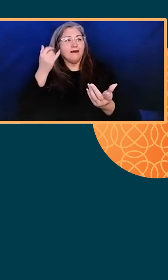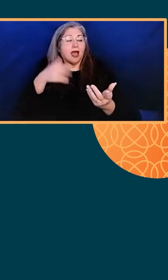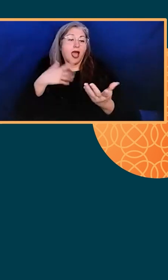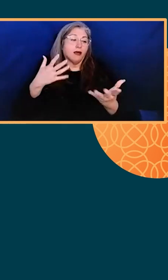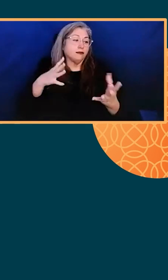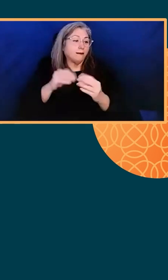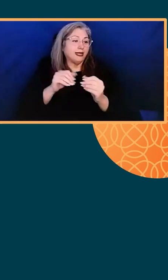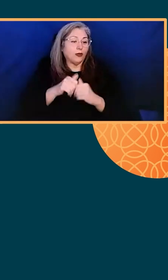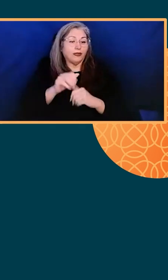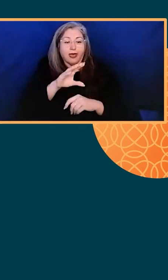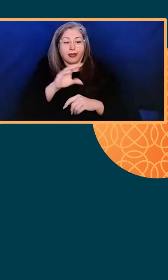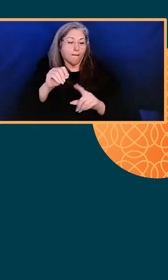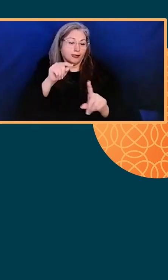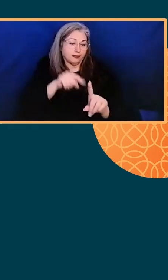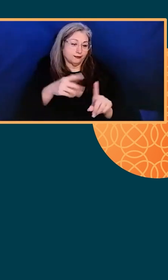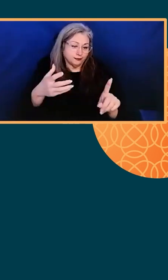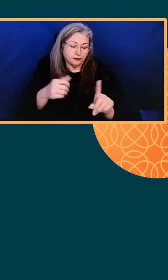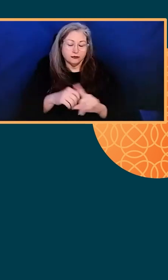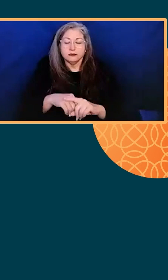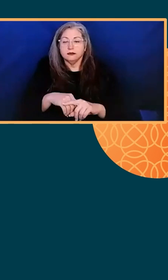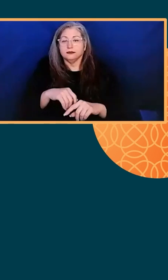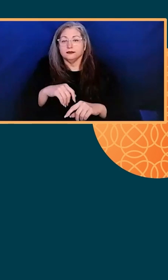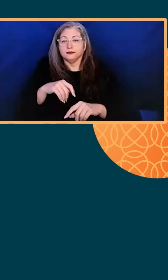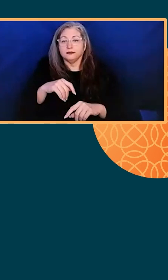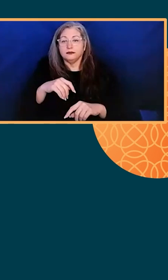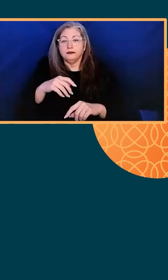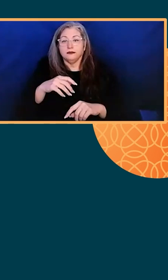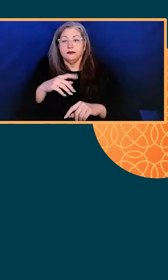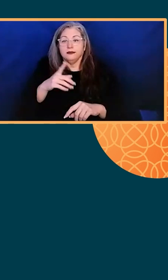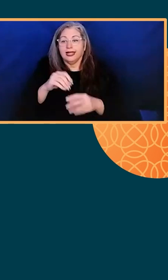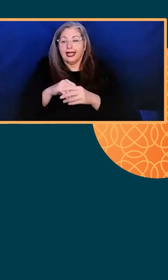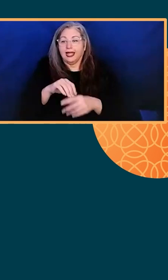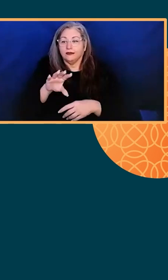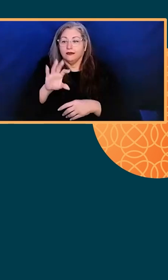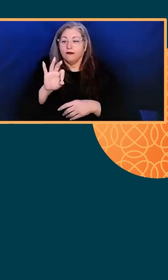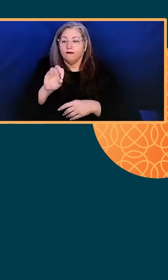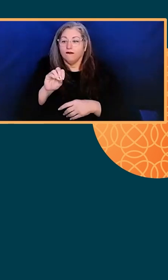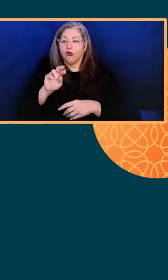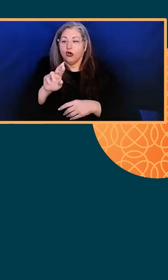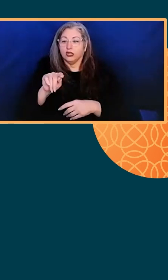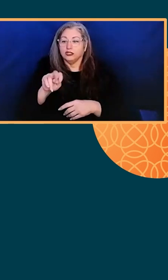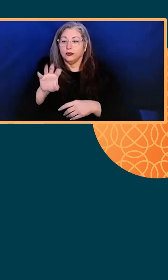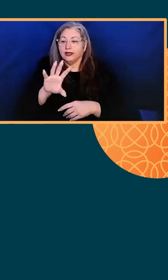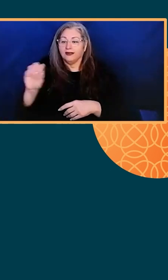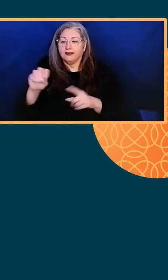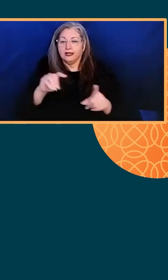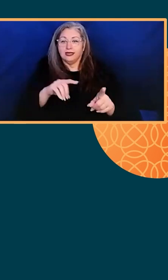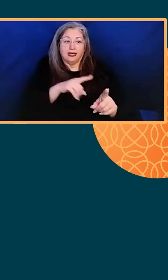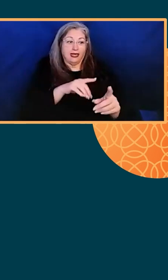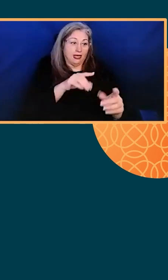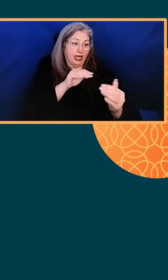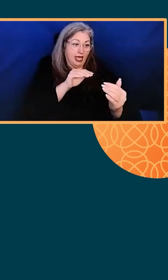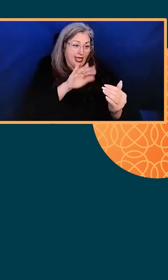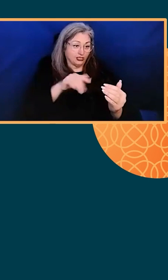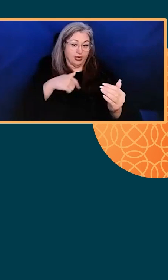with company X, right, in the Fortune 50, and like the leader is Asian and I'm Asian,